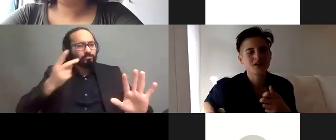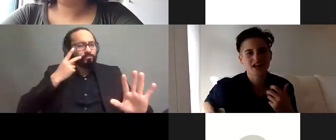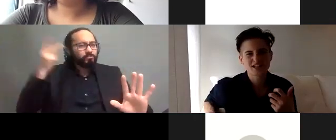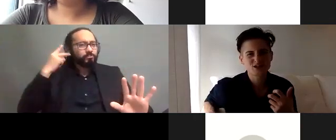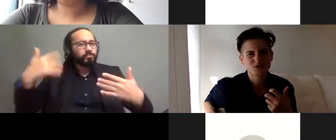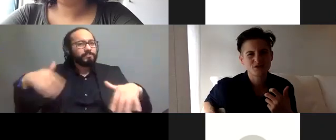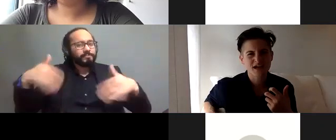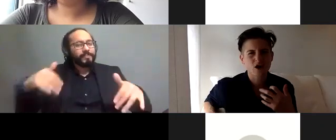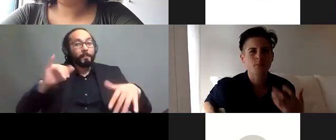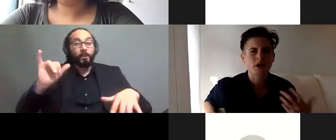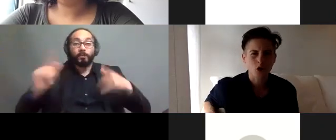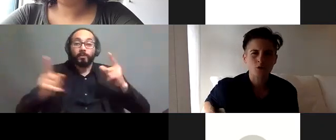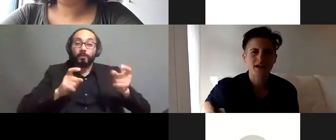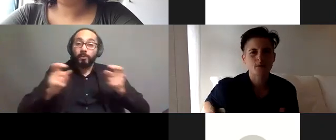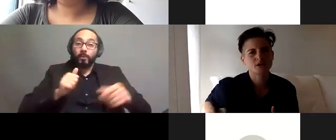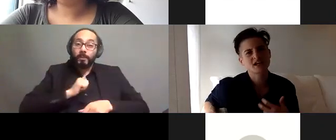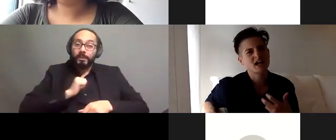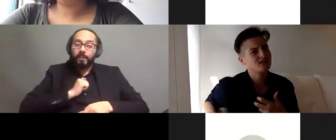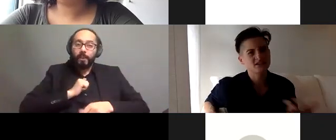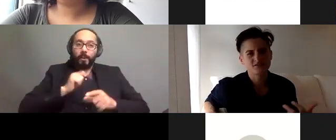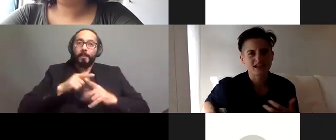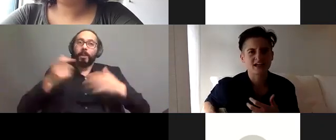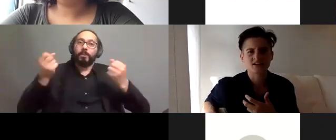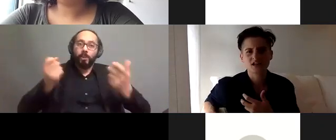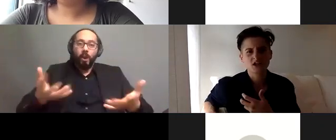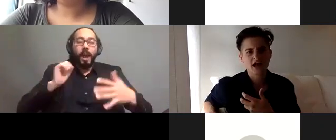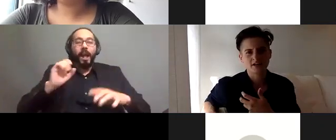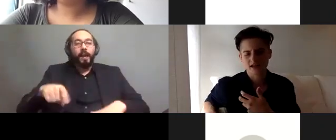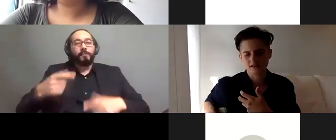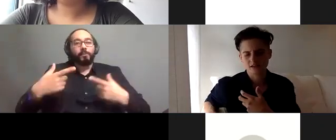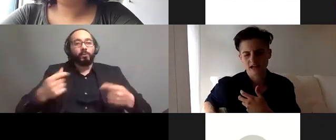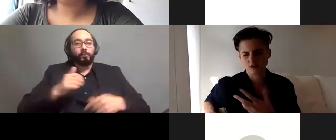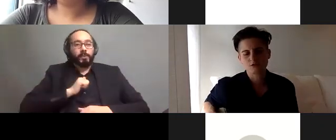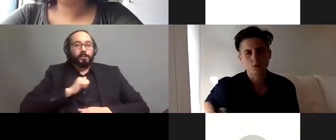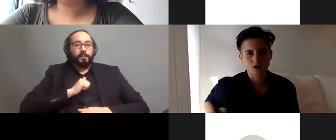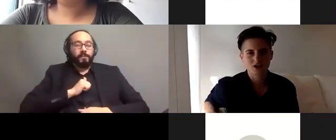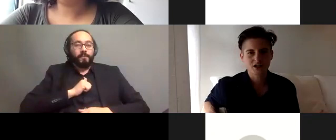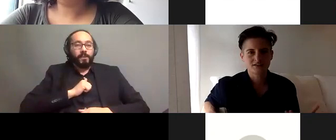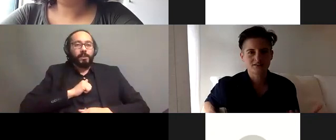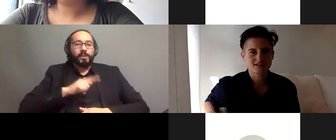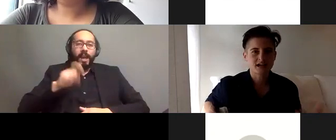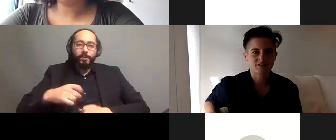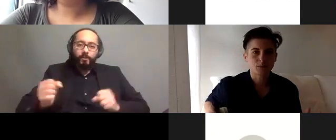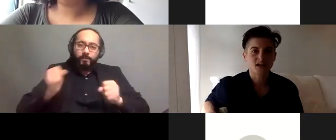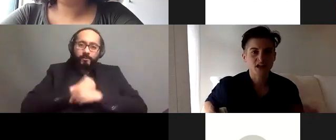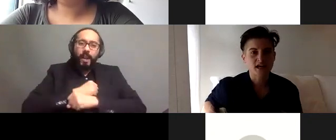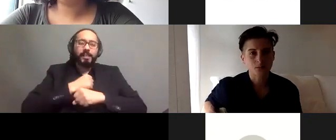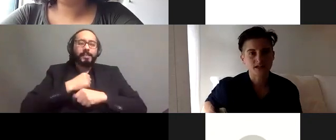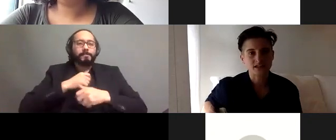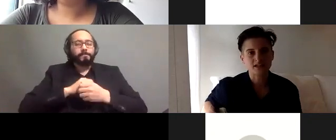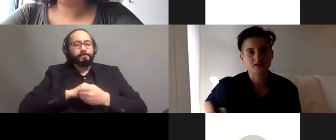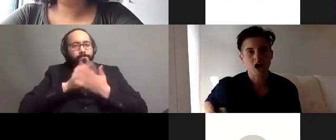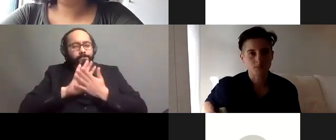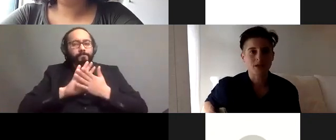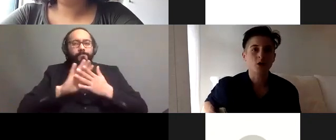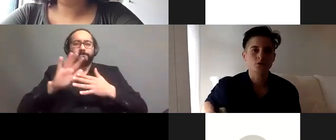how much I had to do that on my own and how much I kind of had to fight and look for this kind of help and the kind of help I